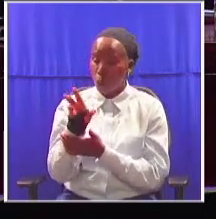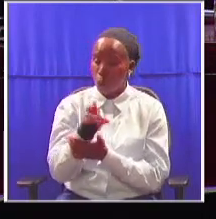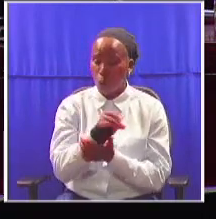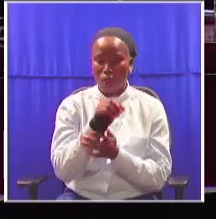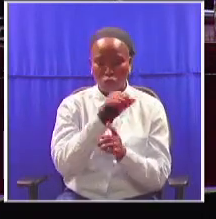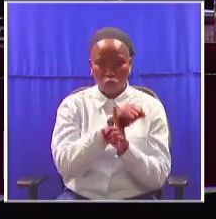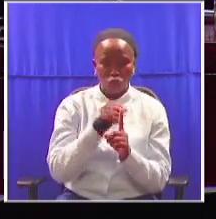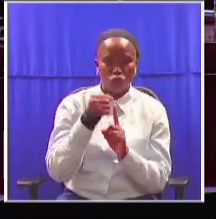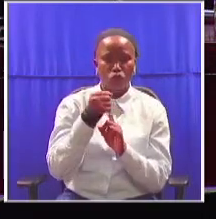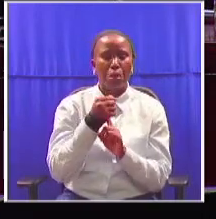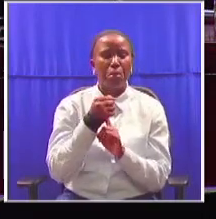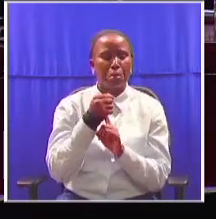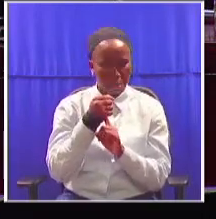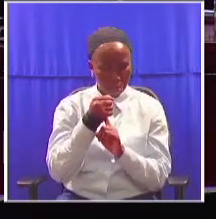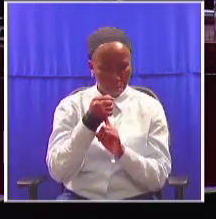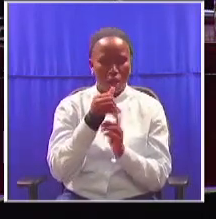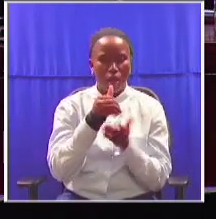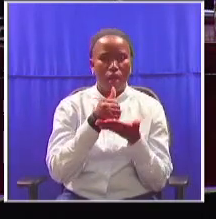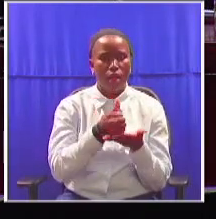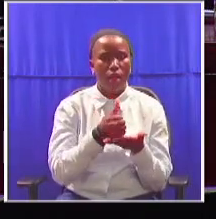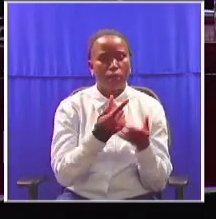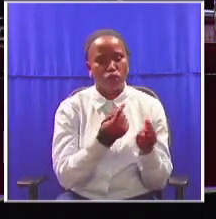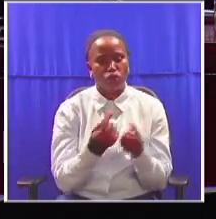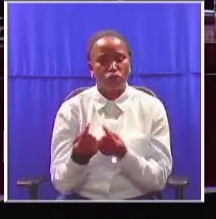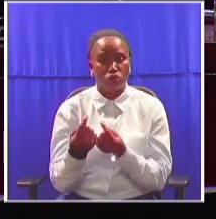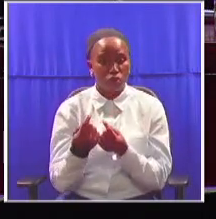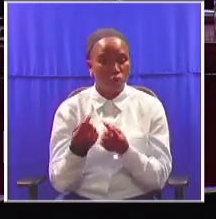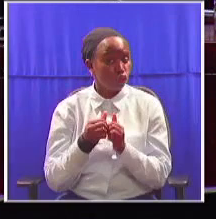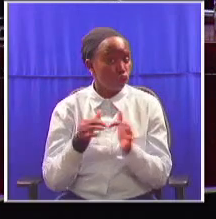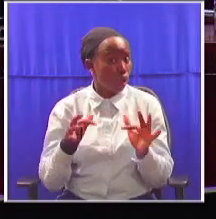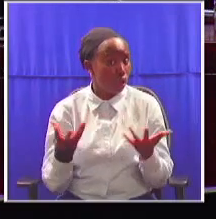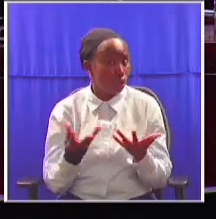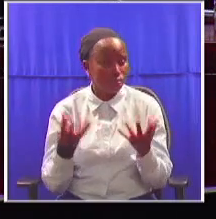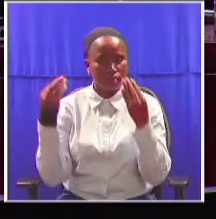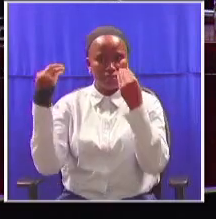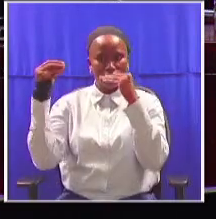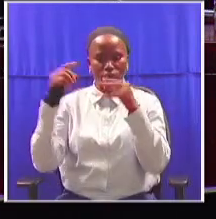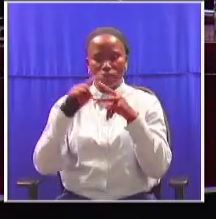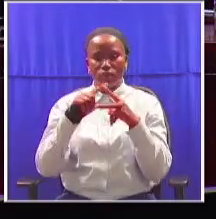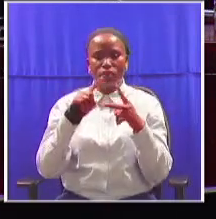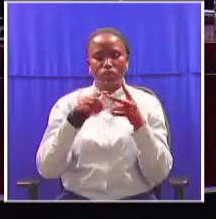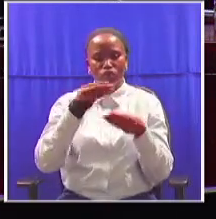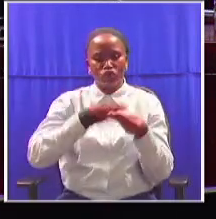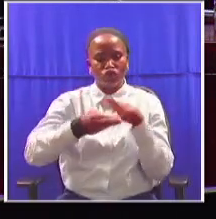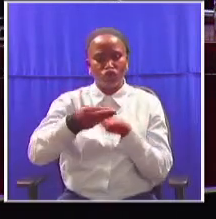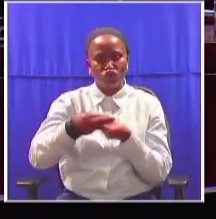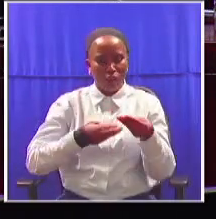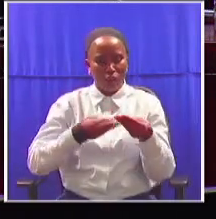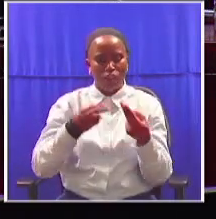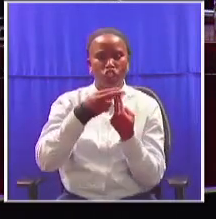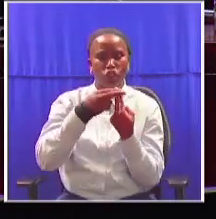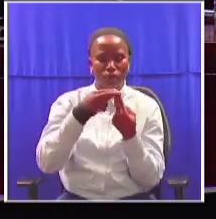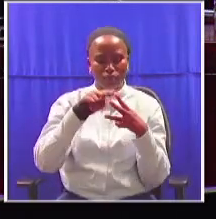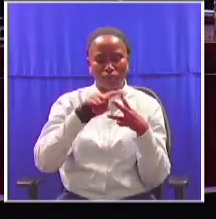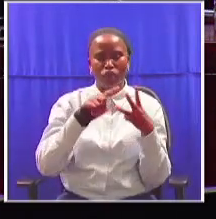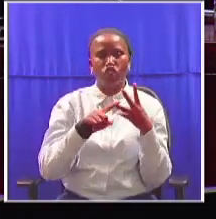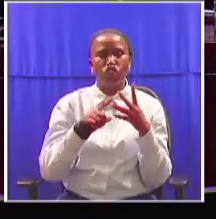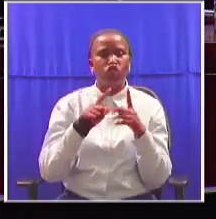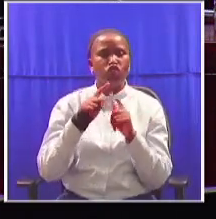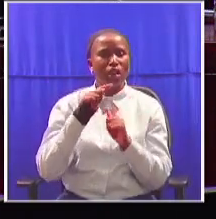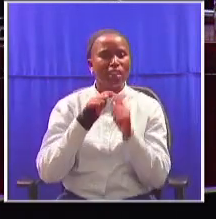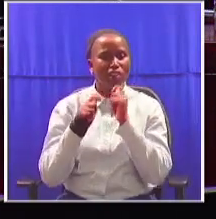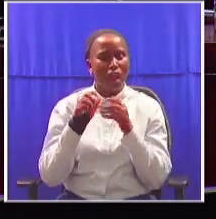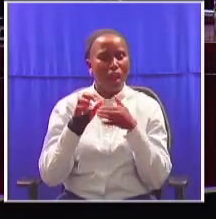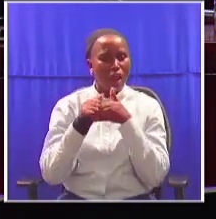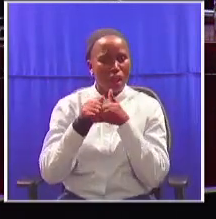society, from business, trade unions, from traditional leaders, to